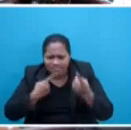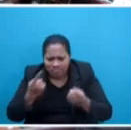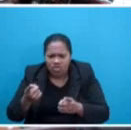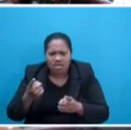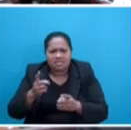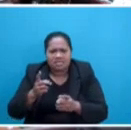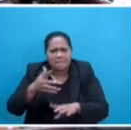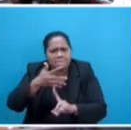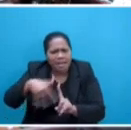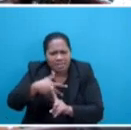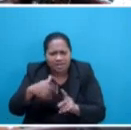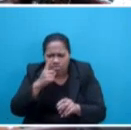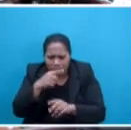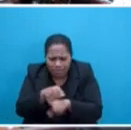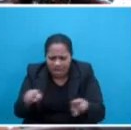Prove it.